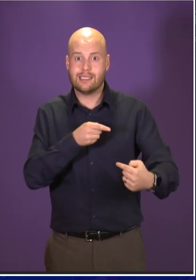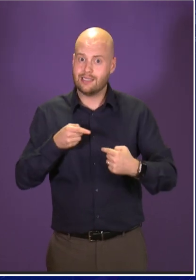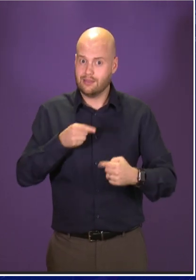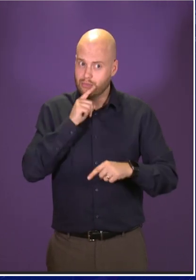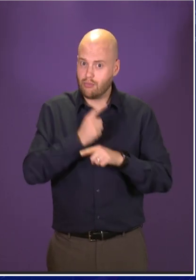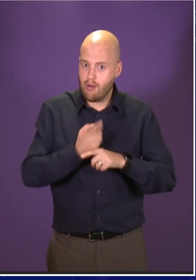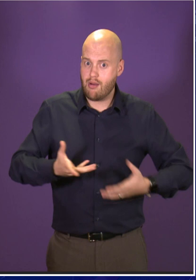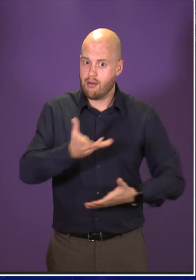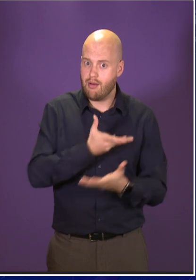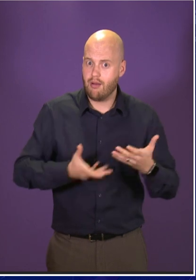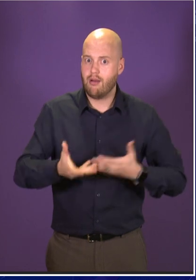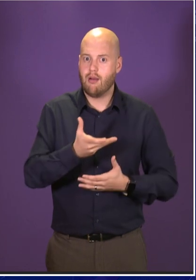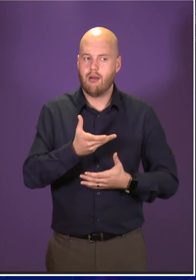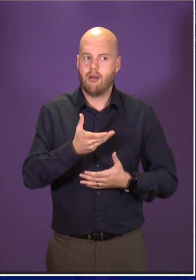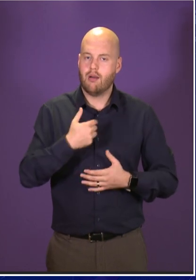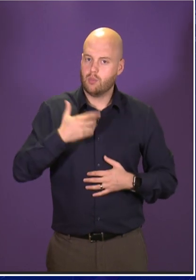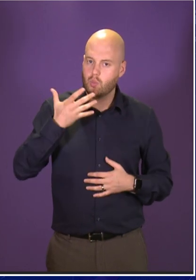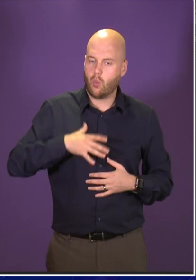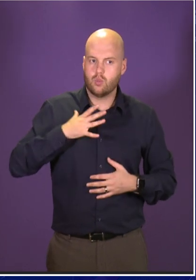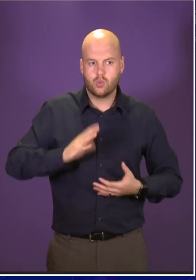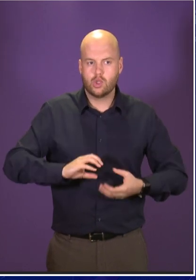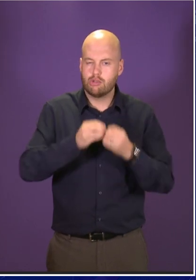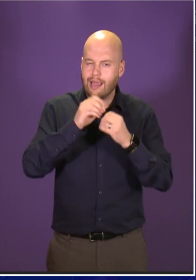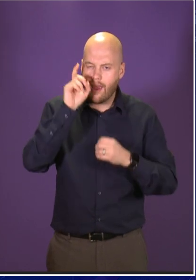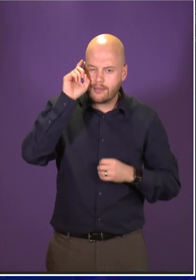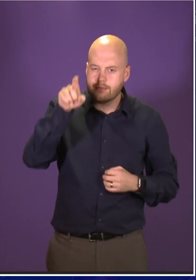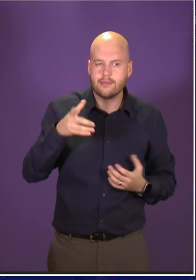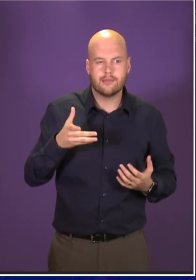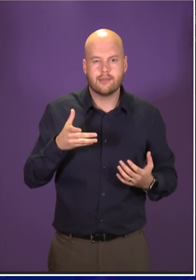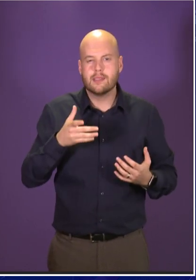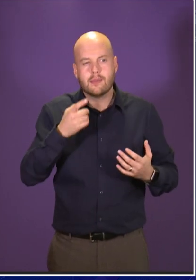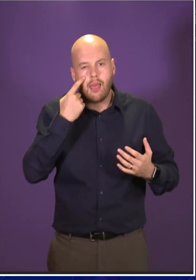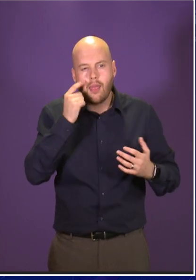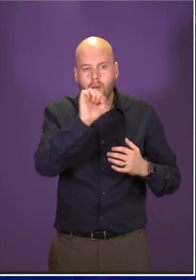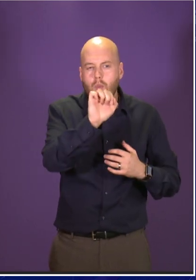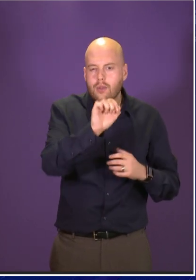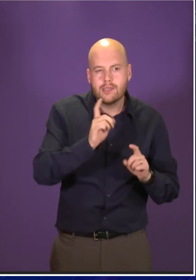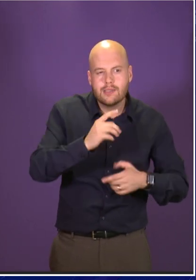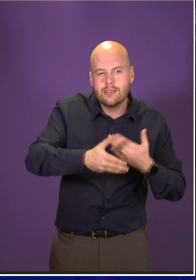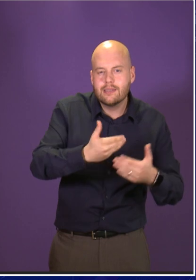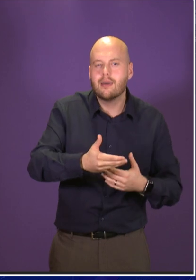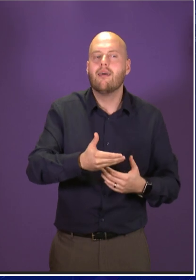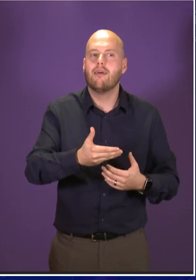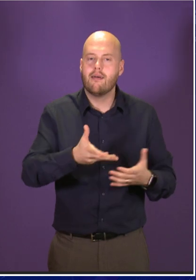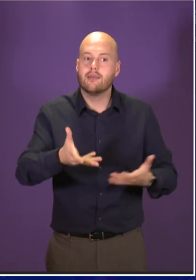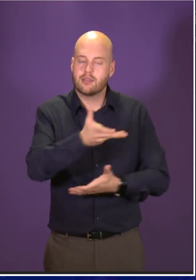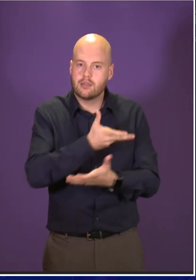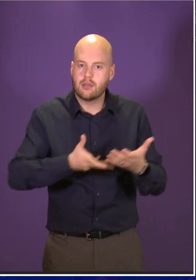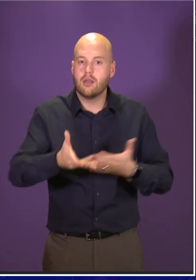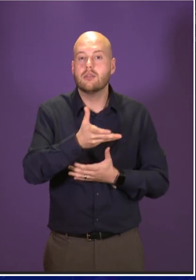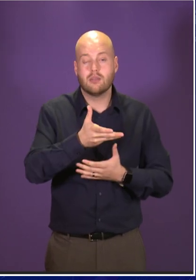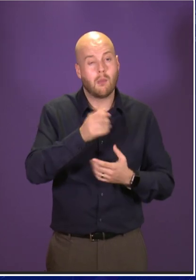us. We want to generate ideas, gain insights, discuss, and most importantly, listen and